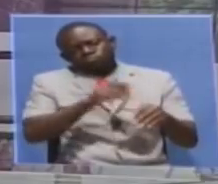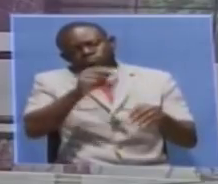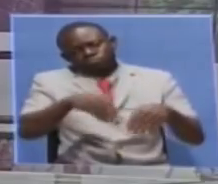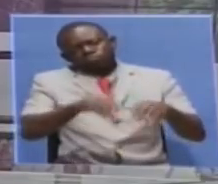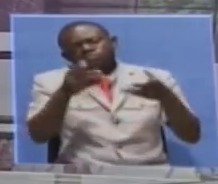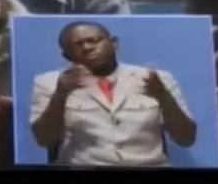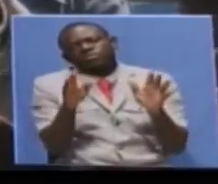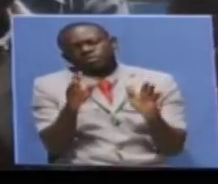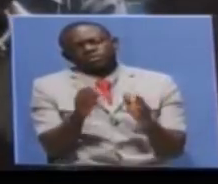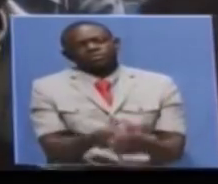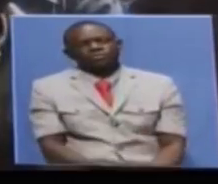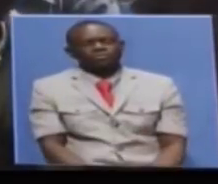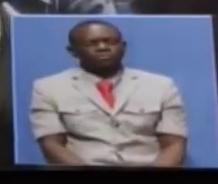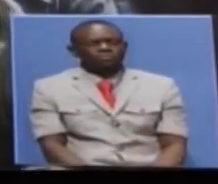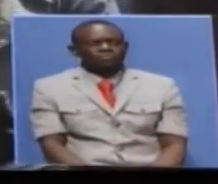this report.